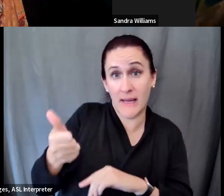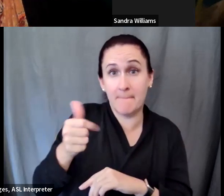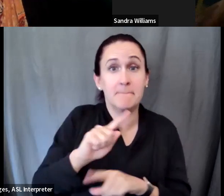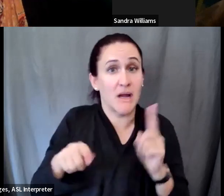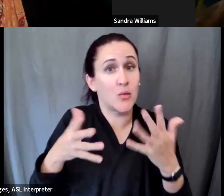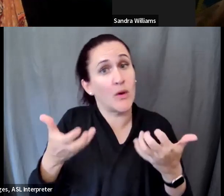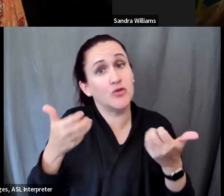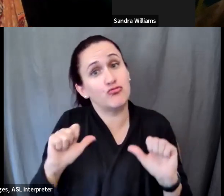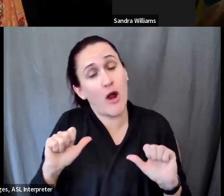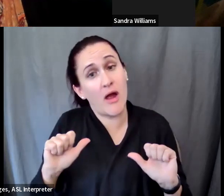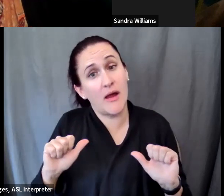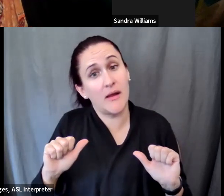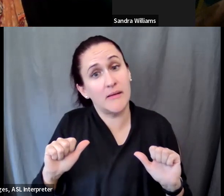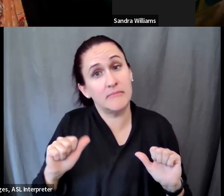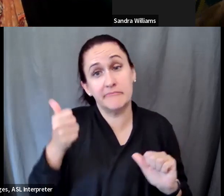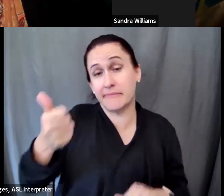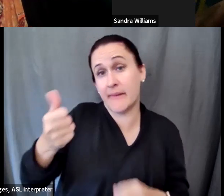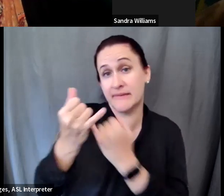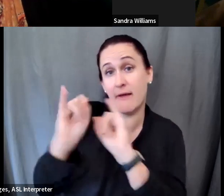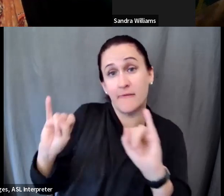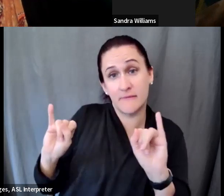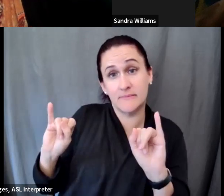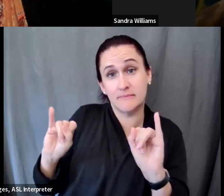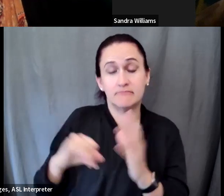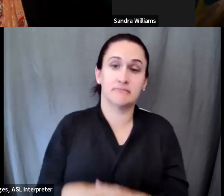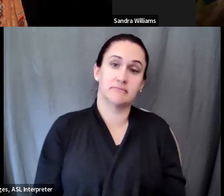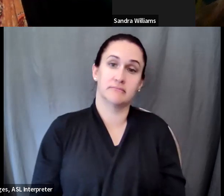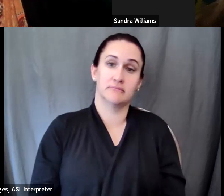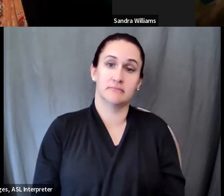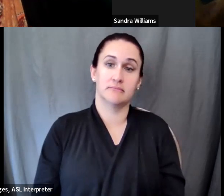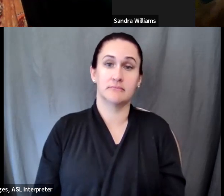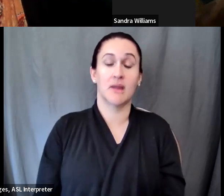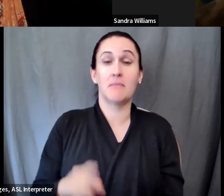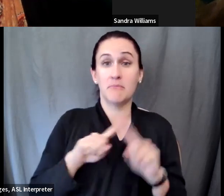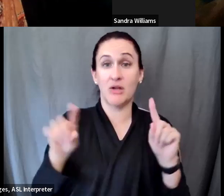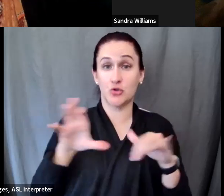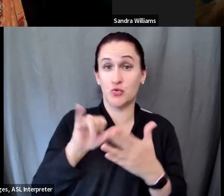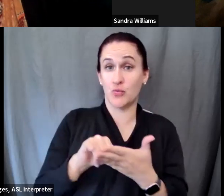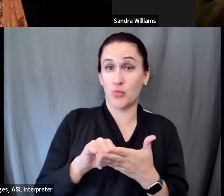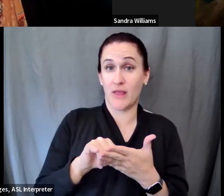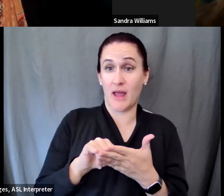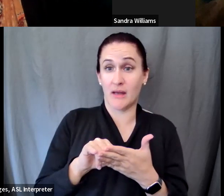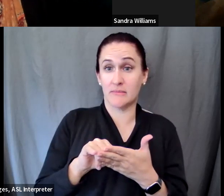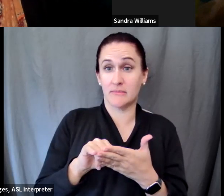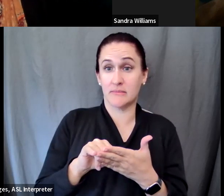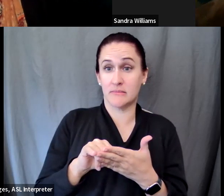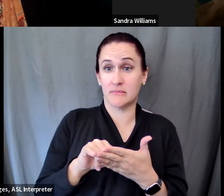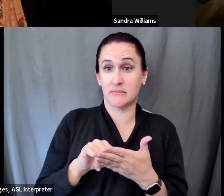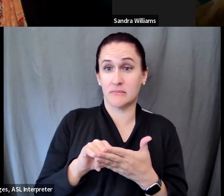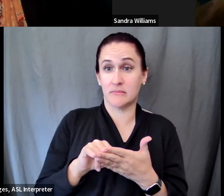try by himself. But in order to do that to some degree of